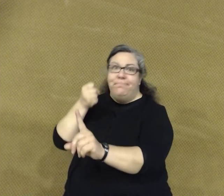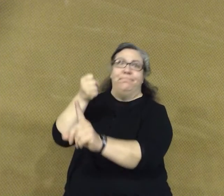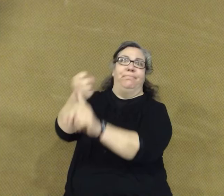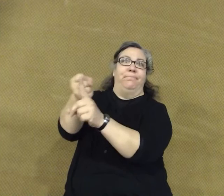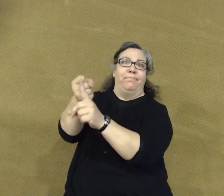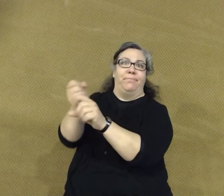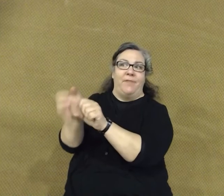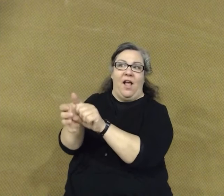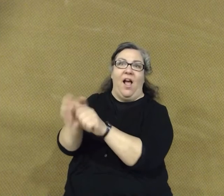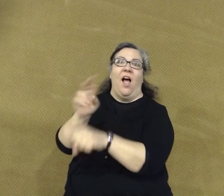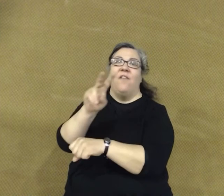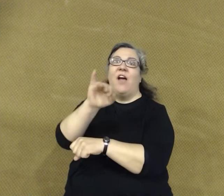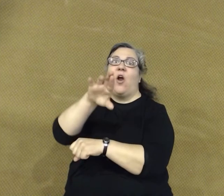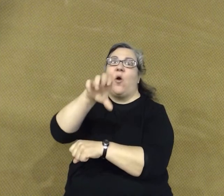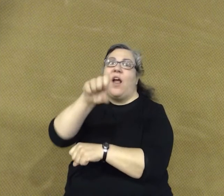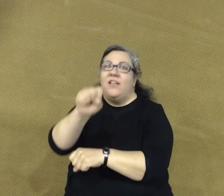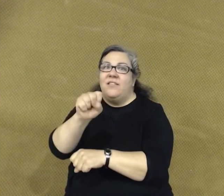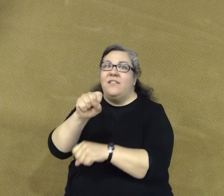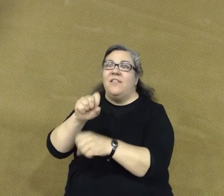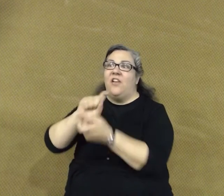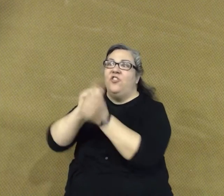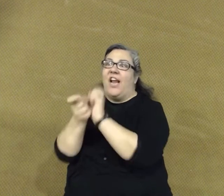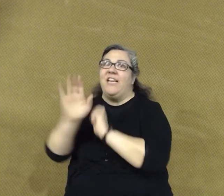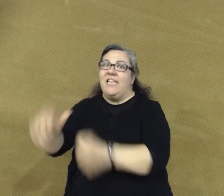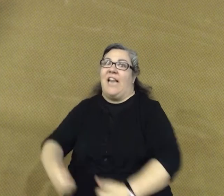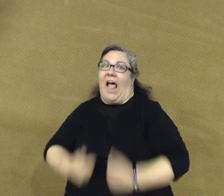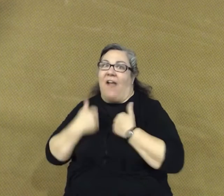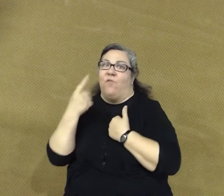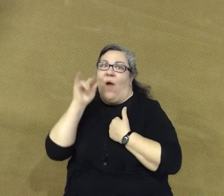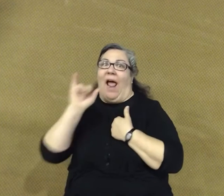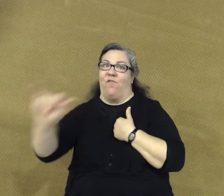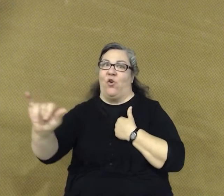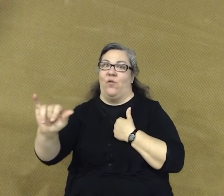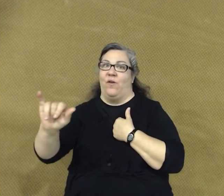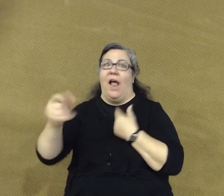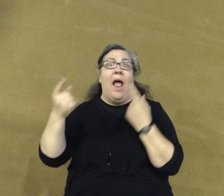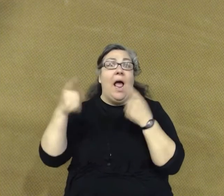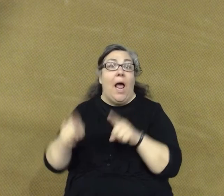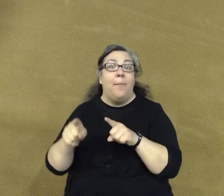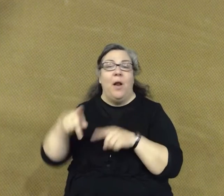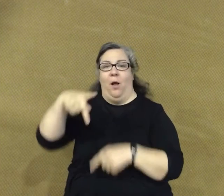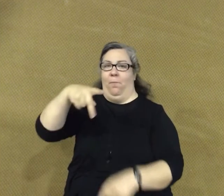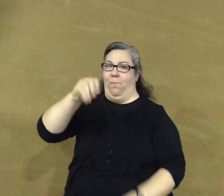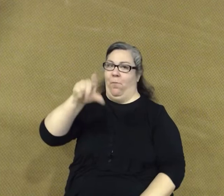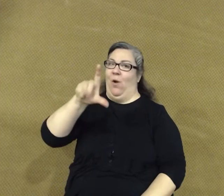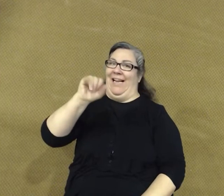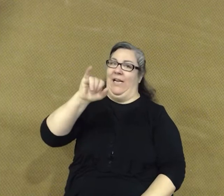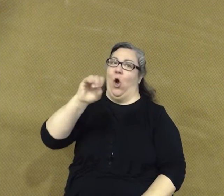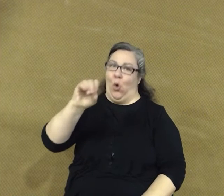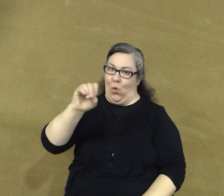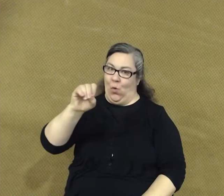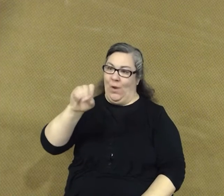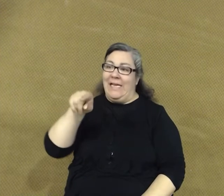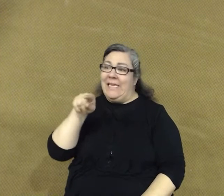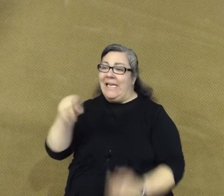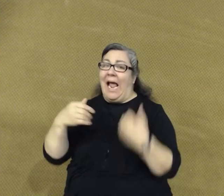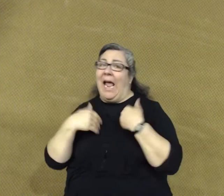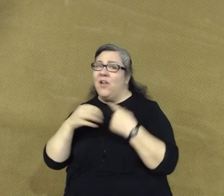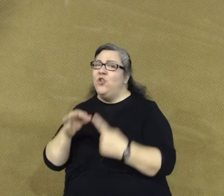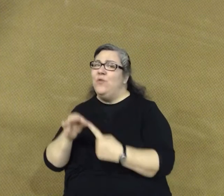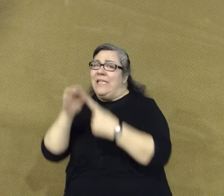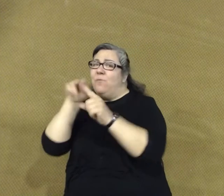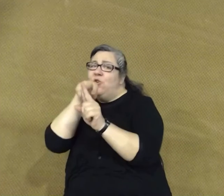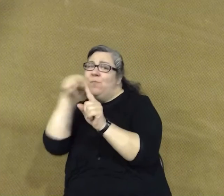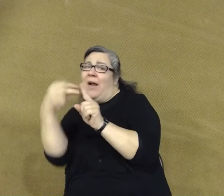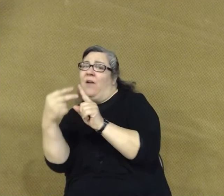his life forever. It was known as polio. And this man has a unique perspective about victory